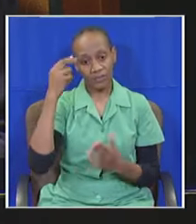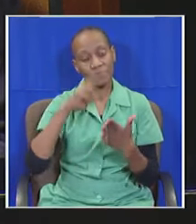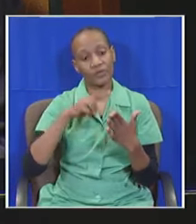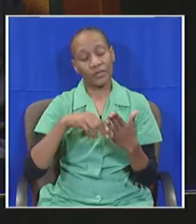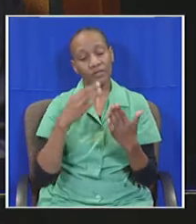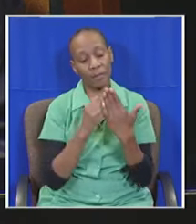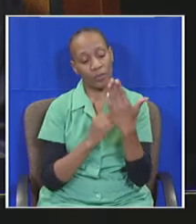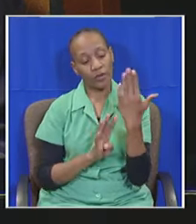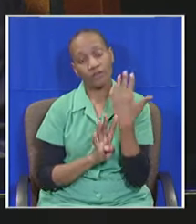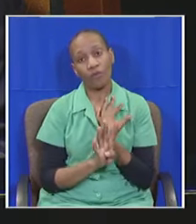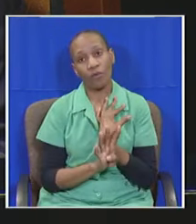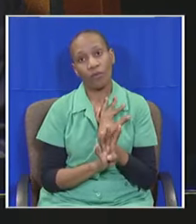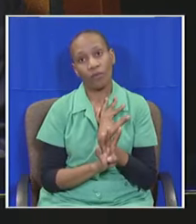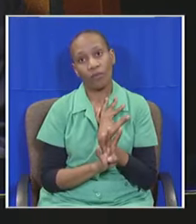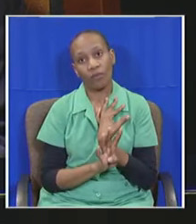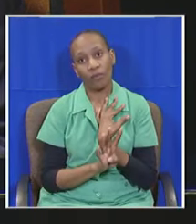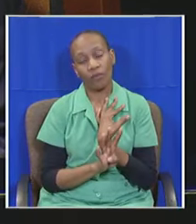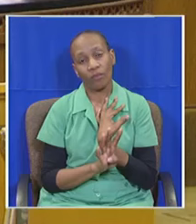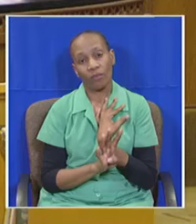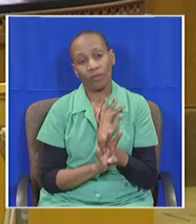fourth order.